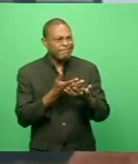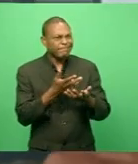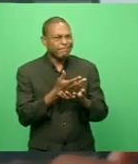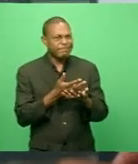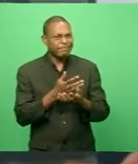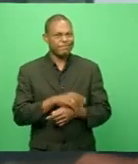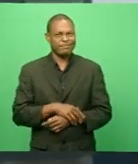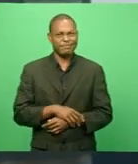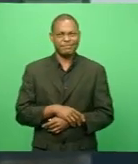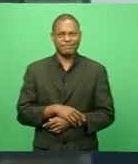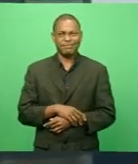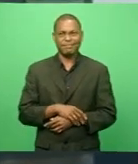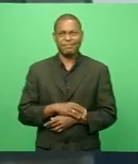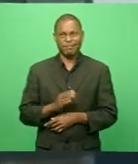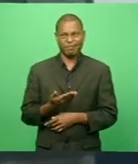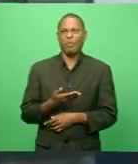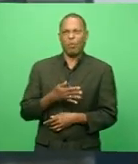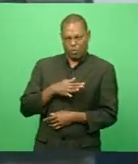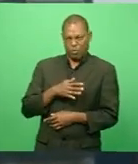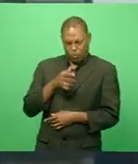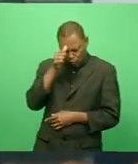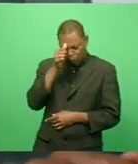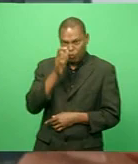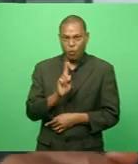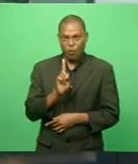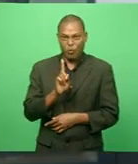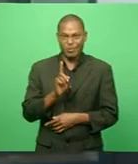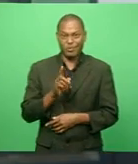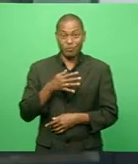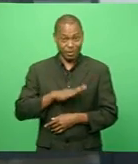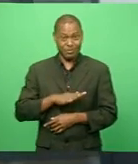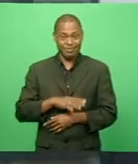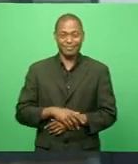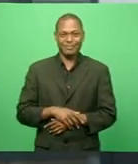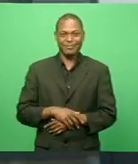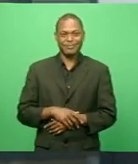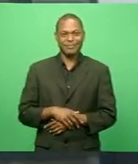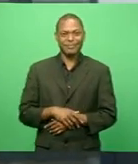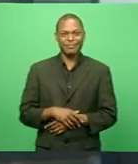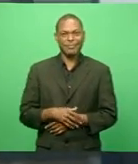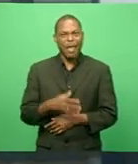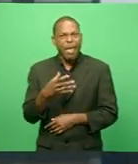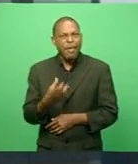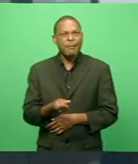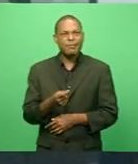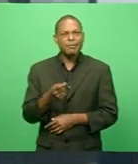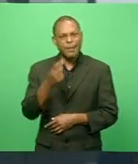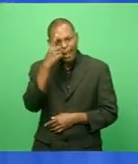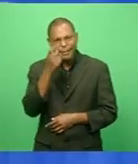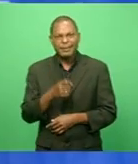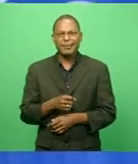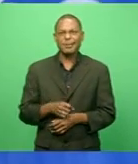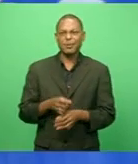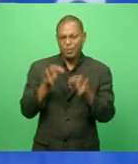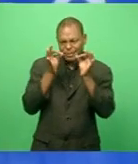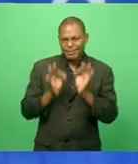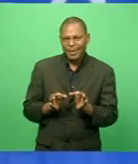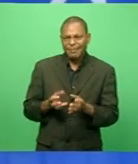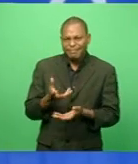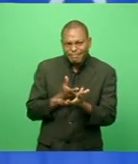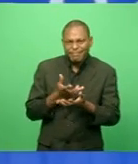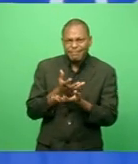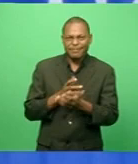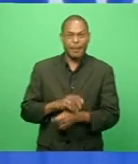I know what he wants. Yeah. If he has any reservations, then there will be dialogue. It's an